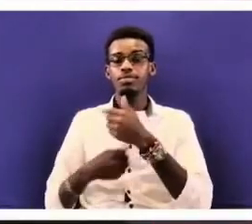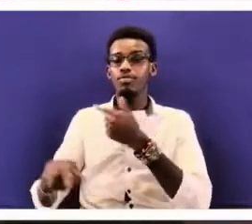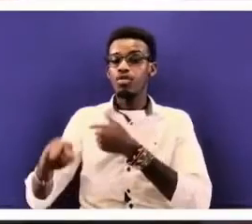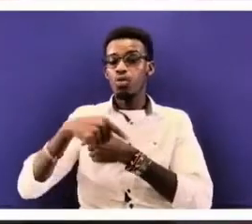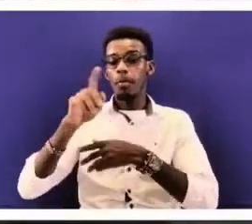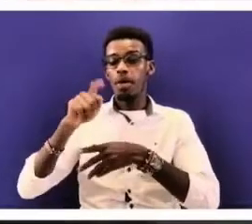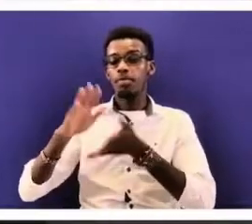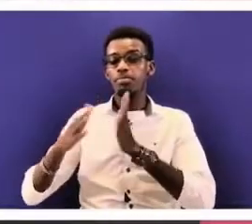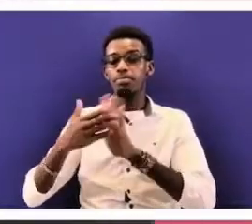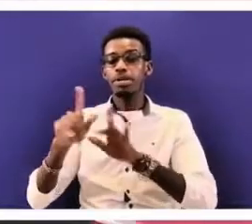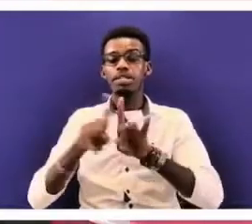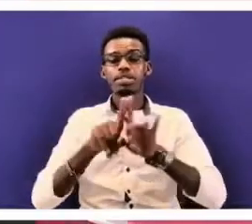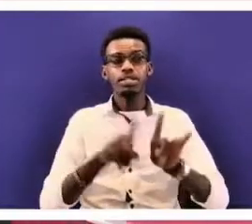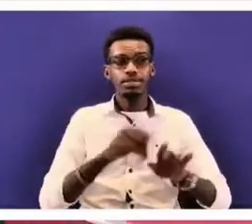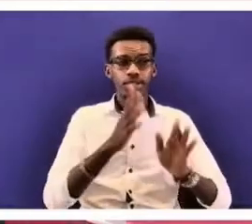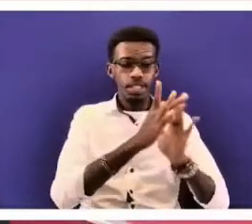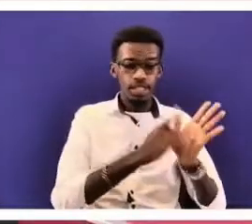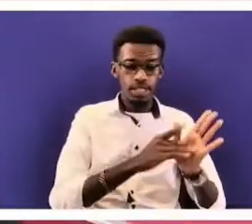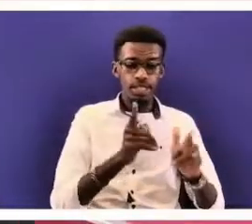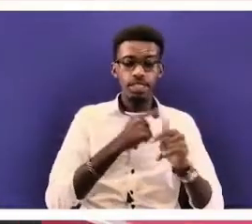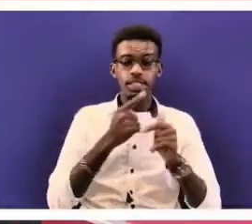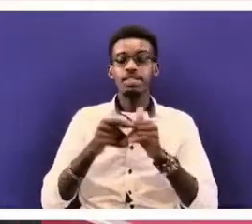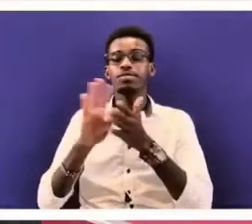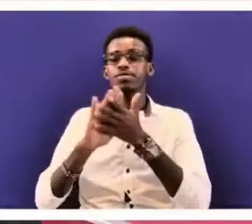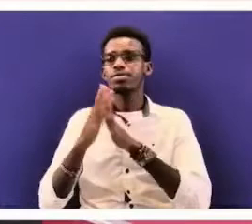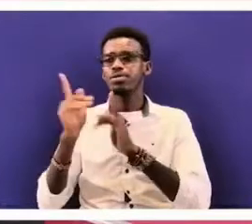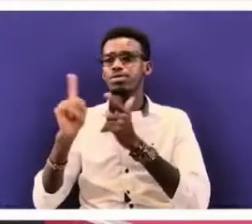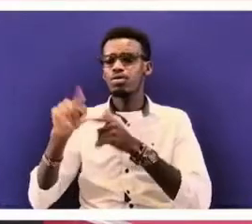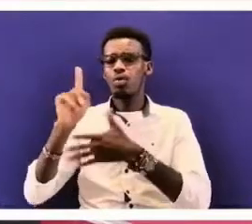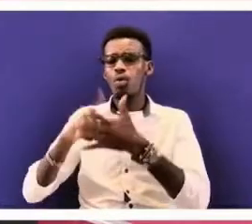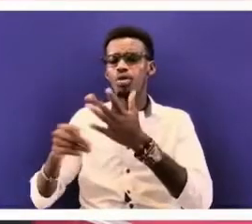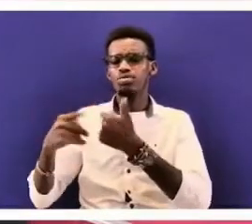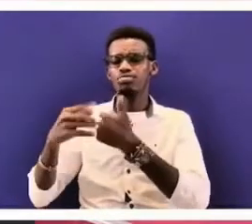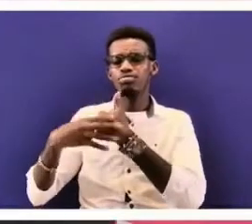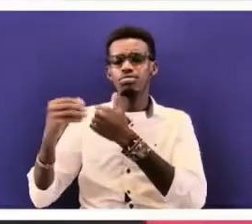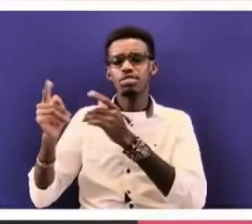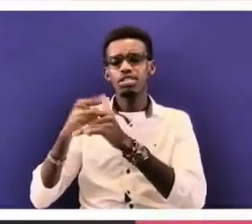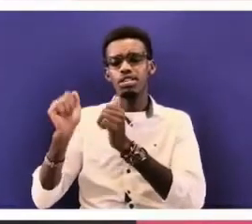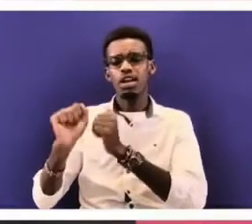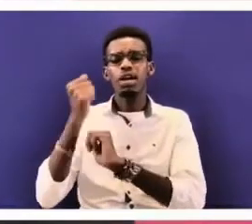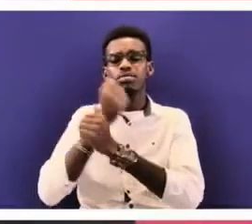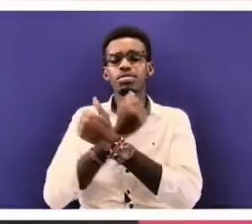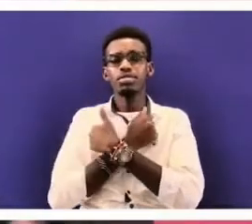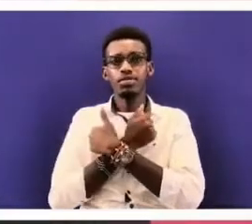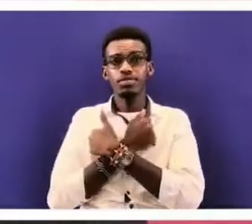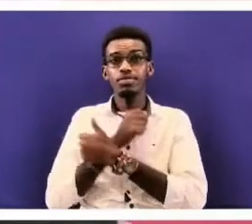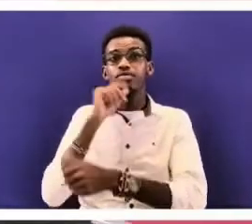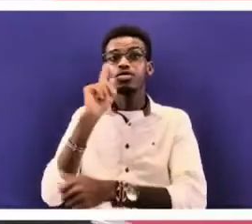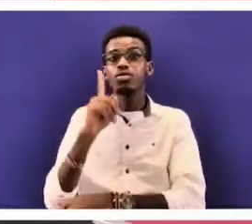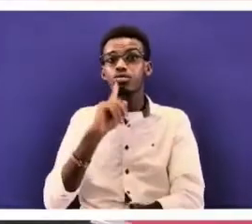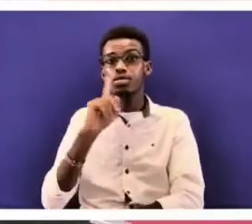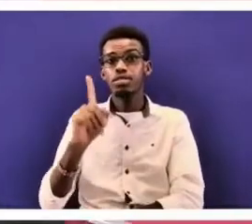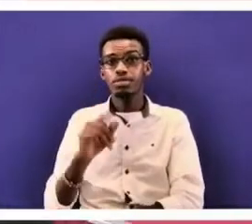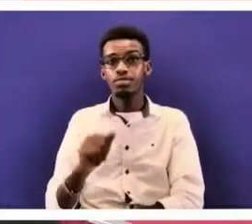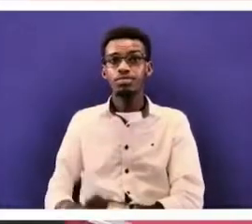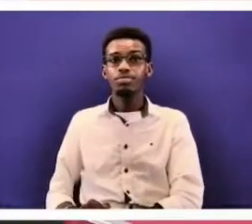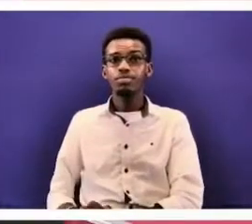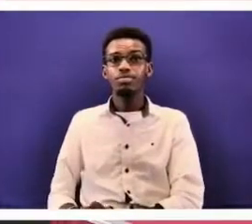be just like Jesus. Jesus was the embodiment of love, not words.